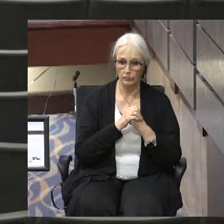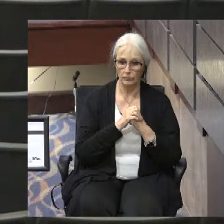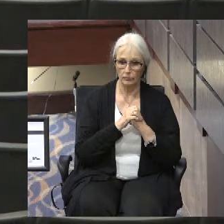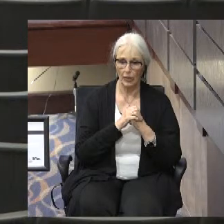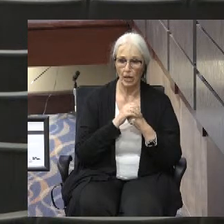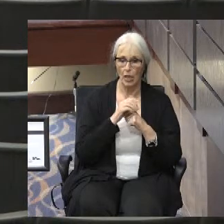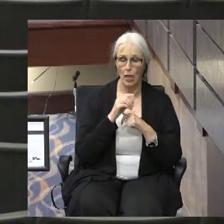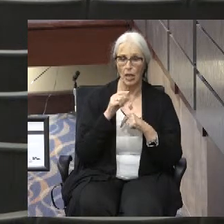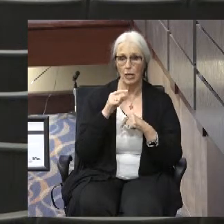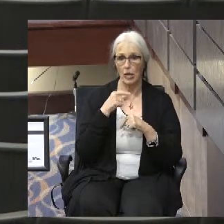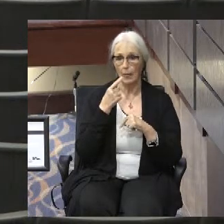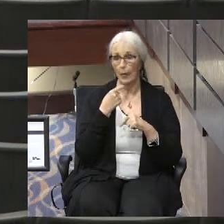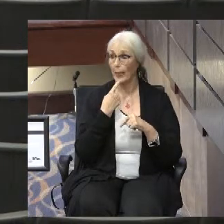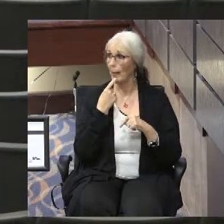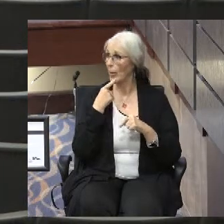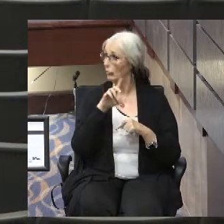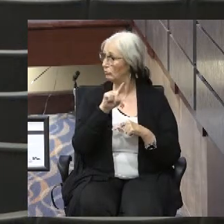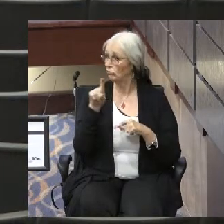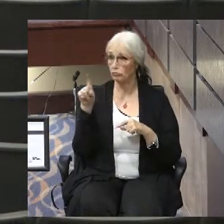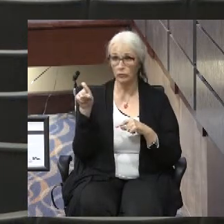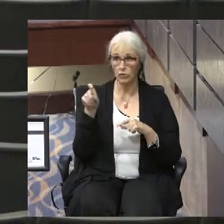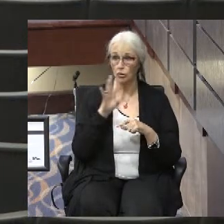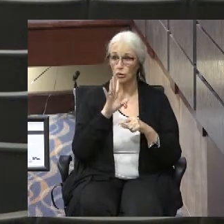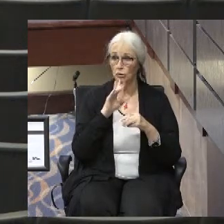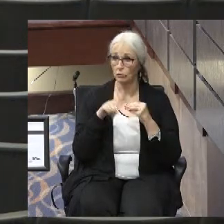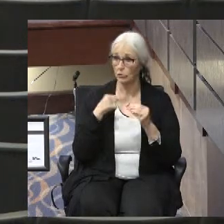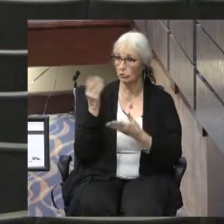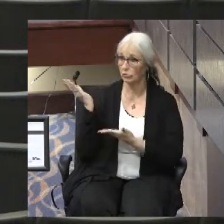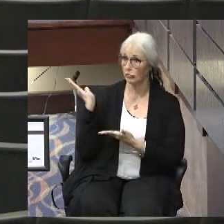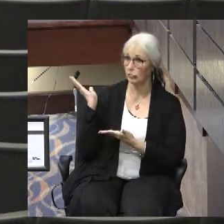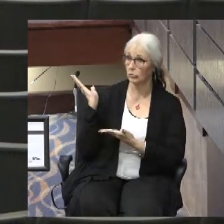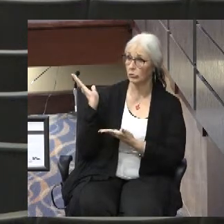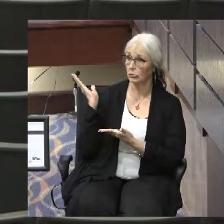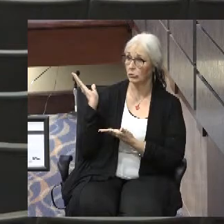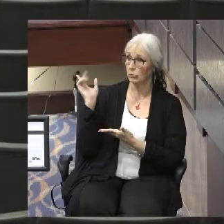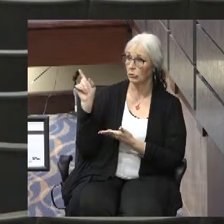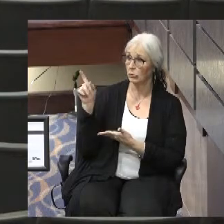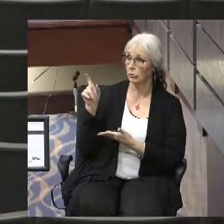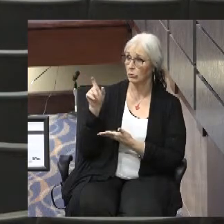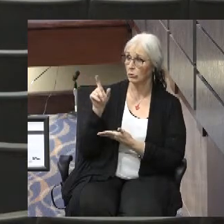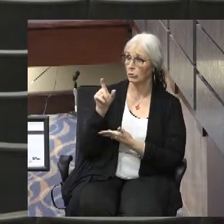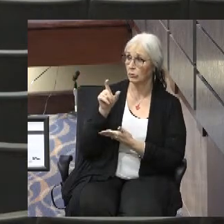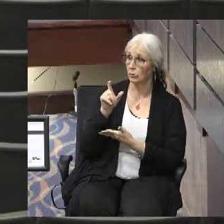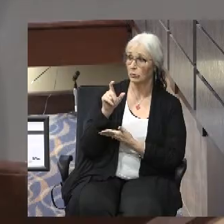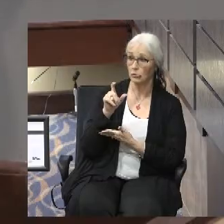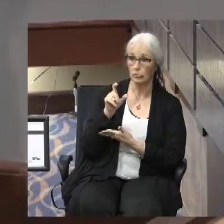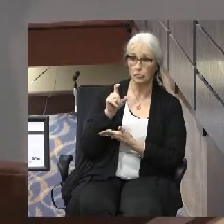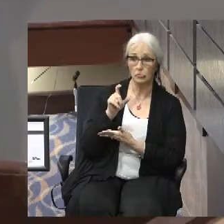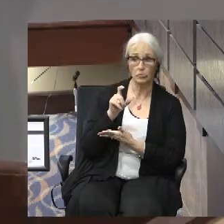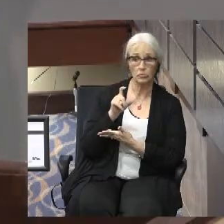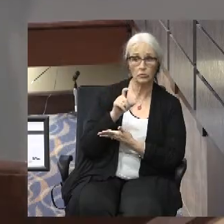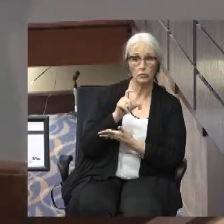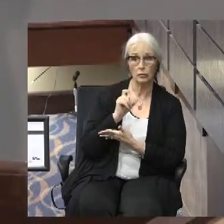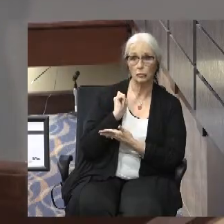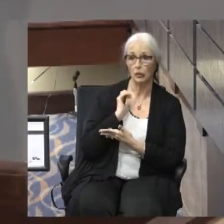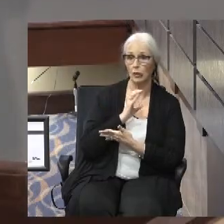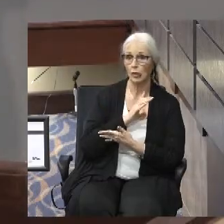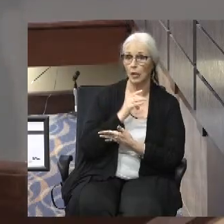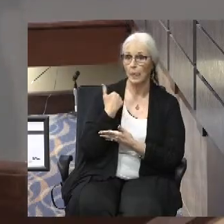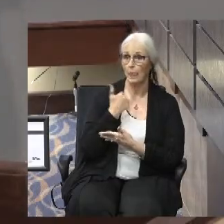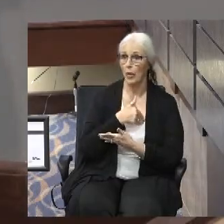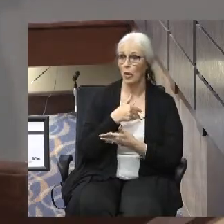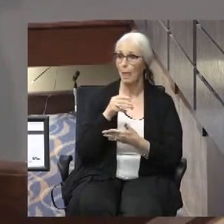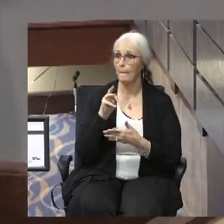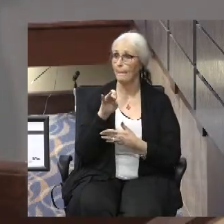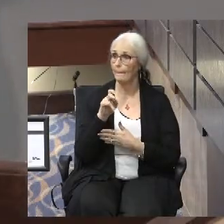public hearing for comments. Is there anyone here to speak on this item? Good evening, council members and city staff. My name is